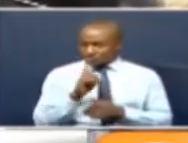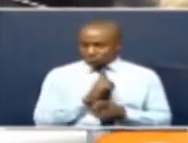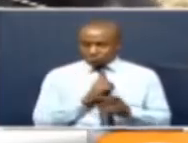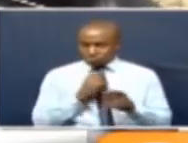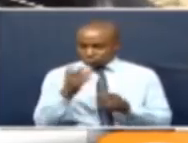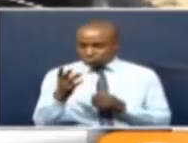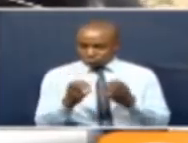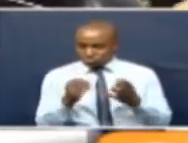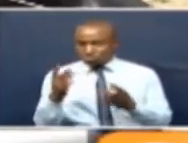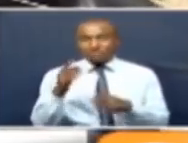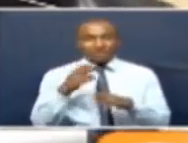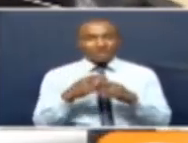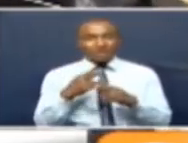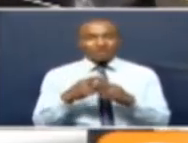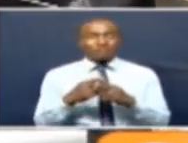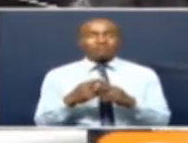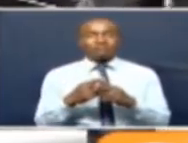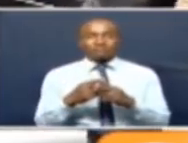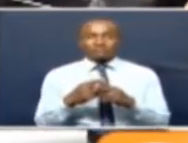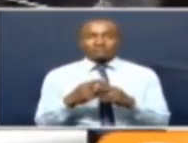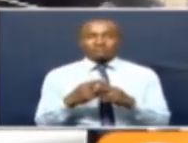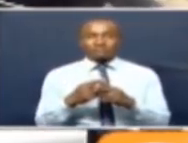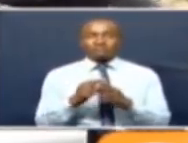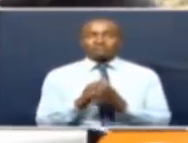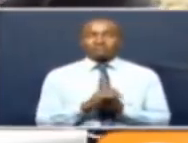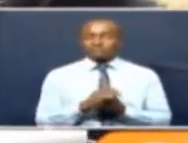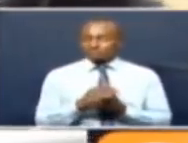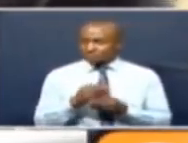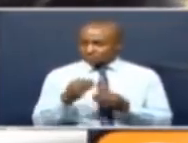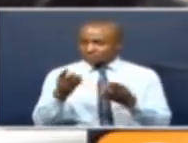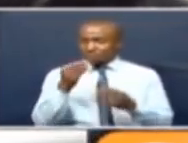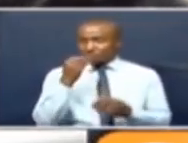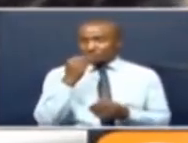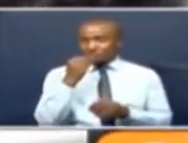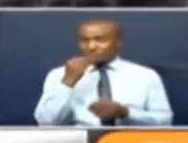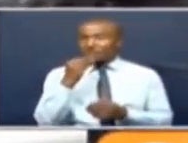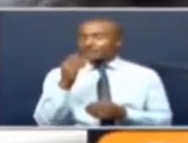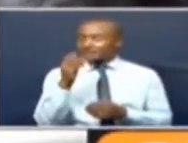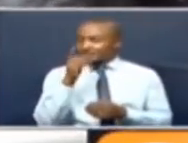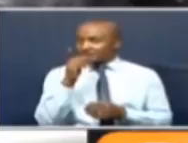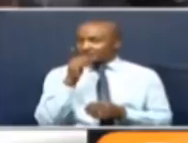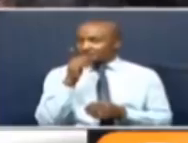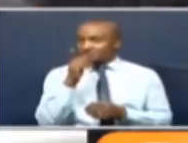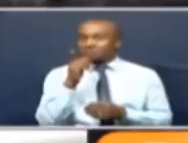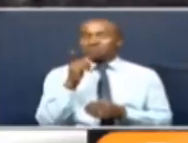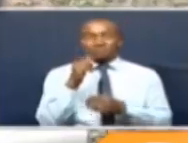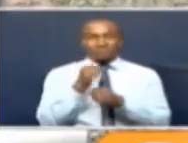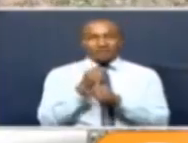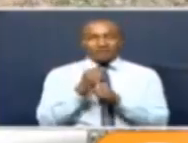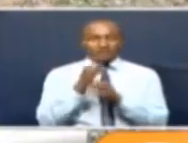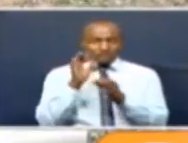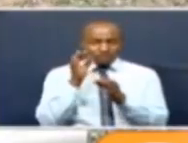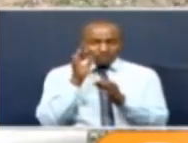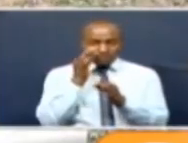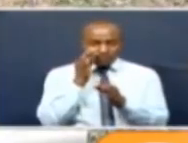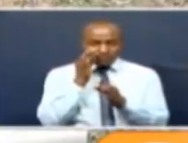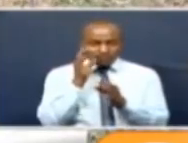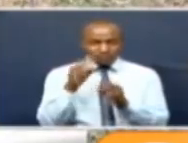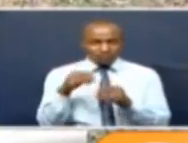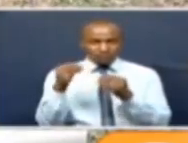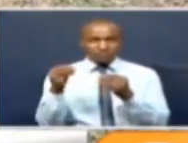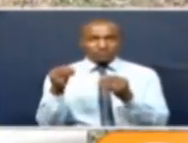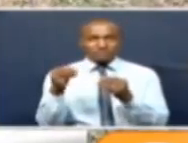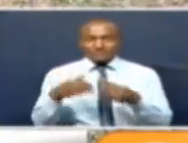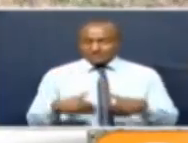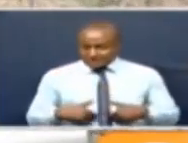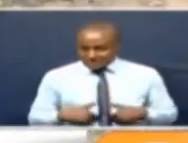caregivers call them by name and serve them. Lunch is made up of an assortment of fruits. Hungry animals and